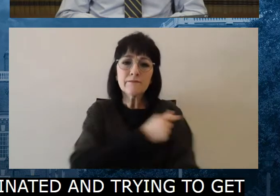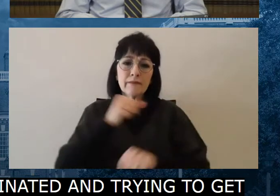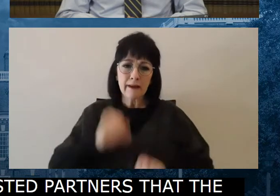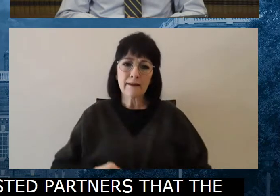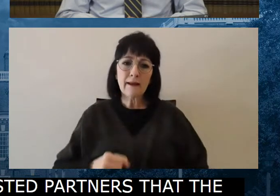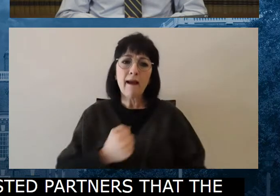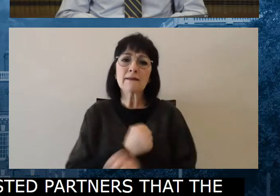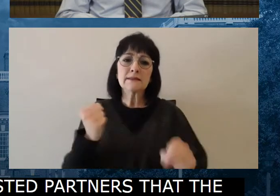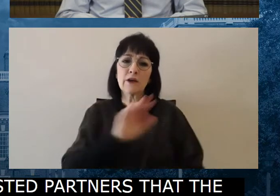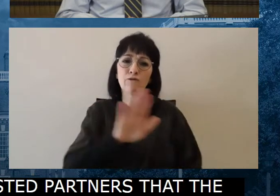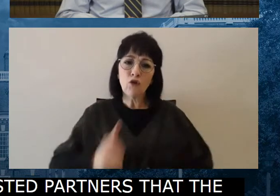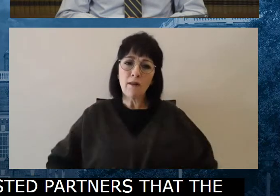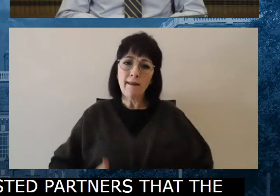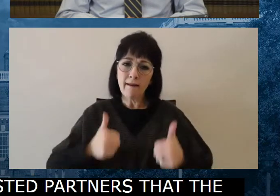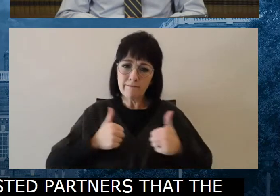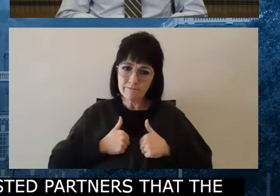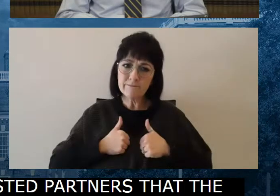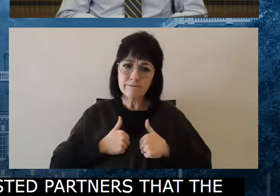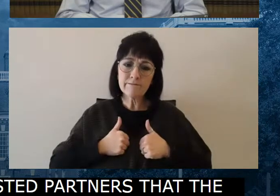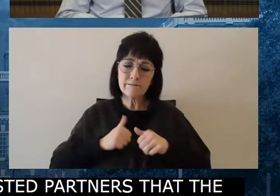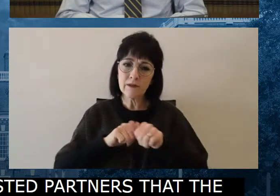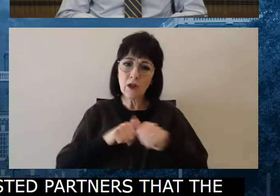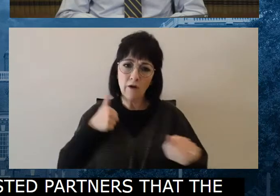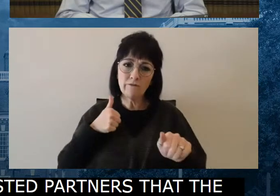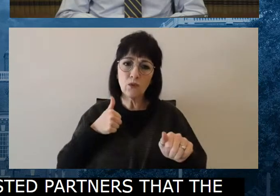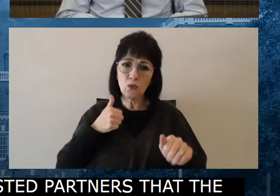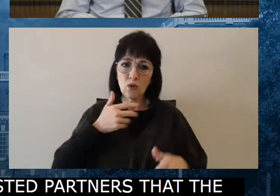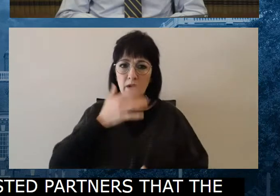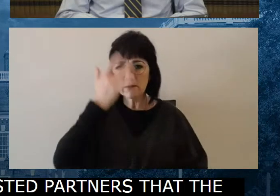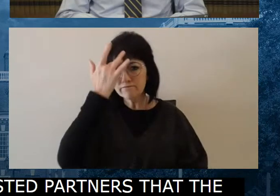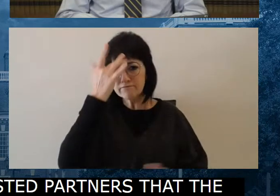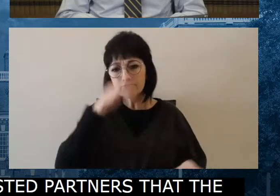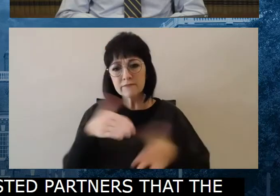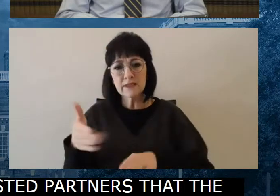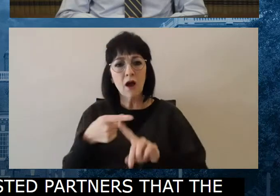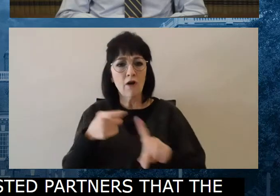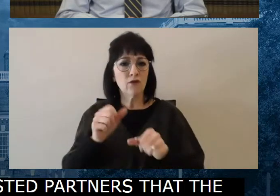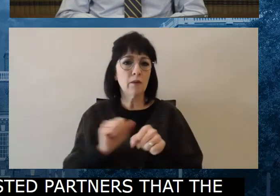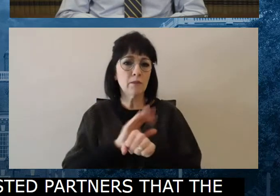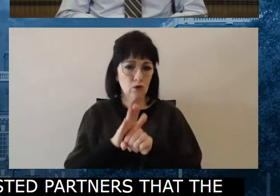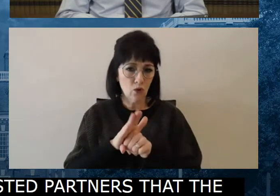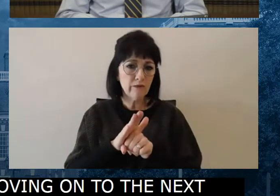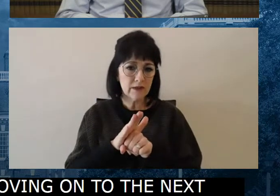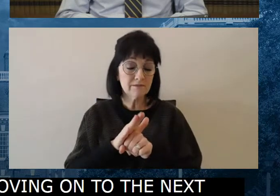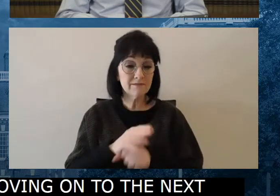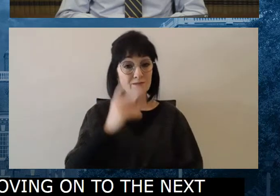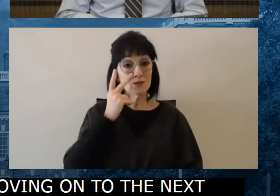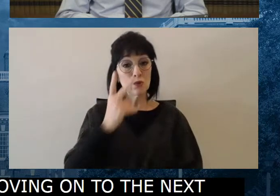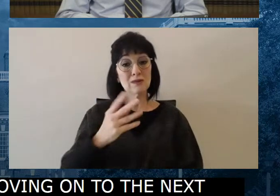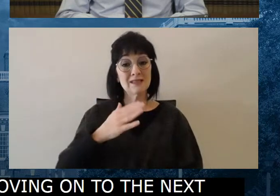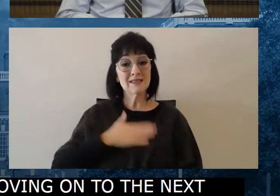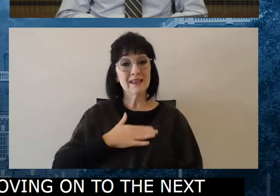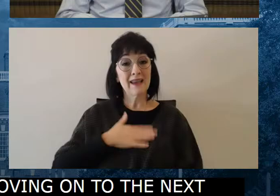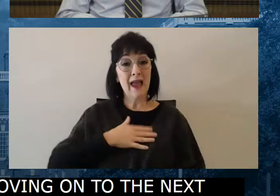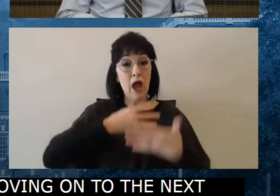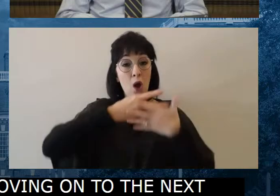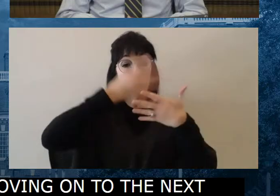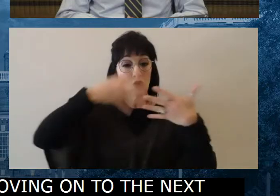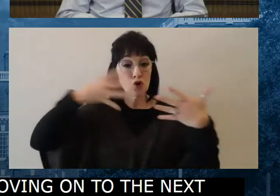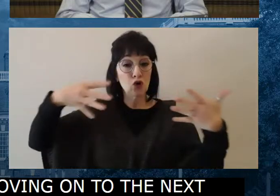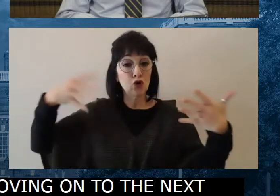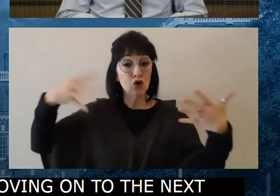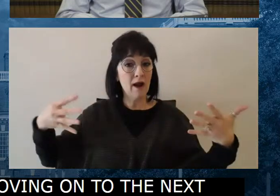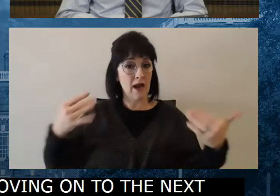positive cases is starting to flattening out. That's all good news. And then the next